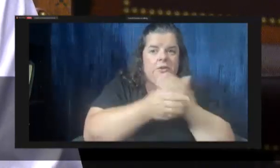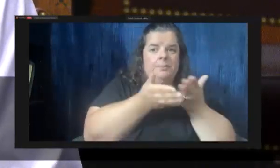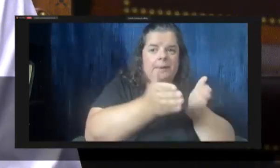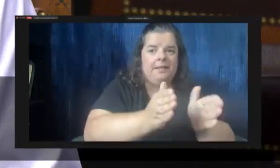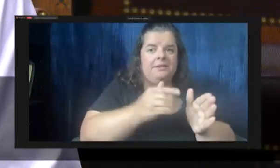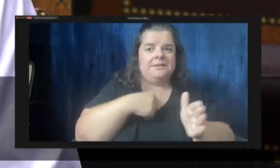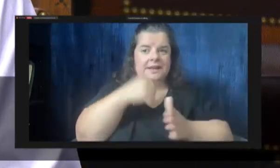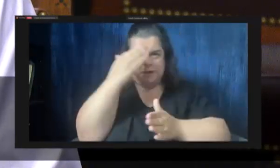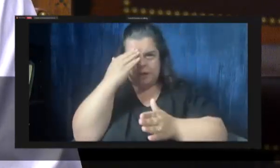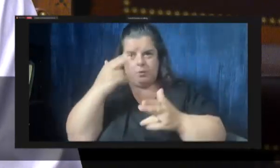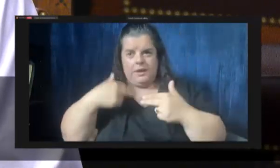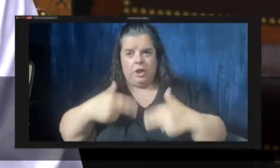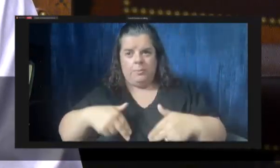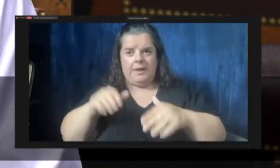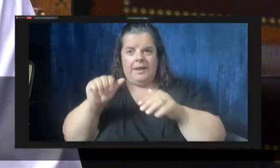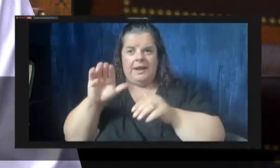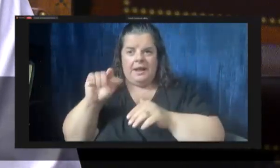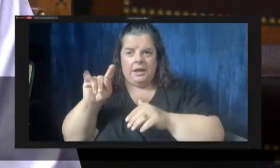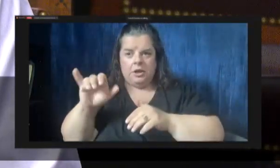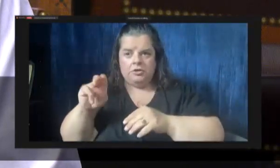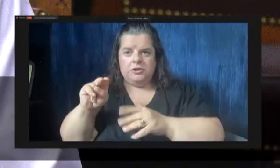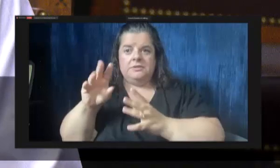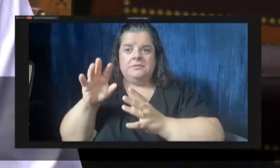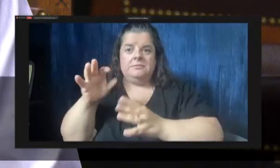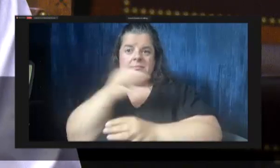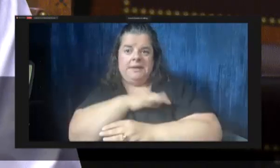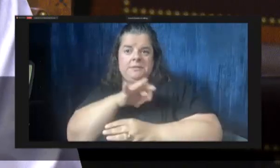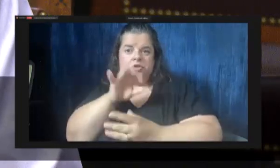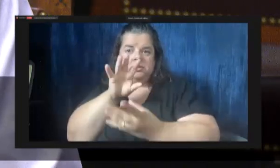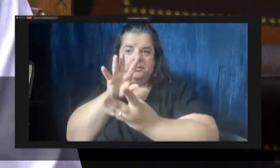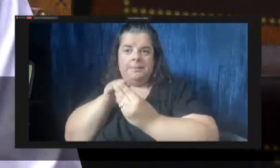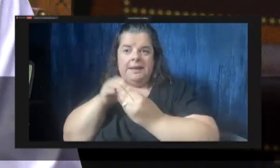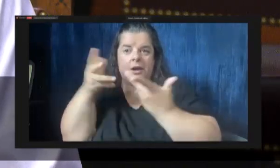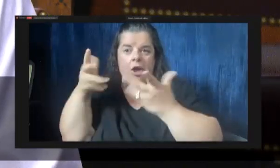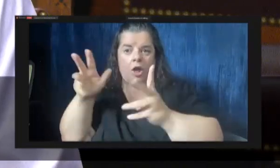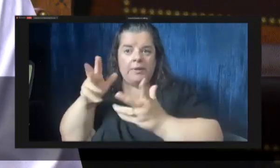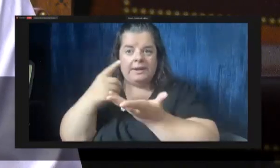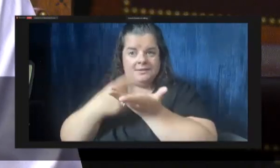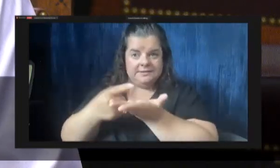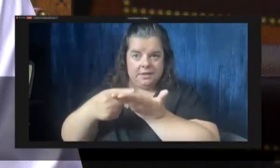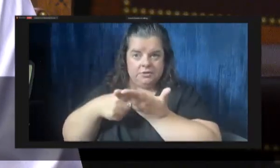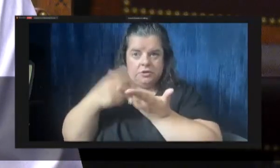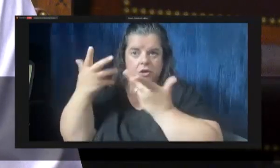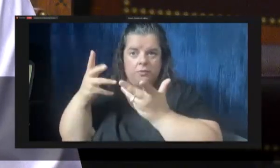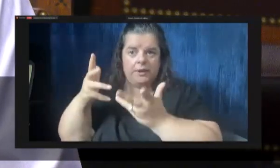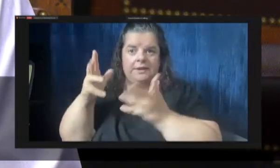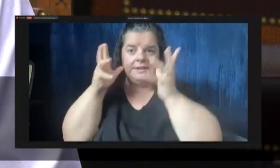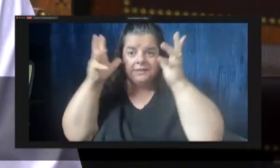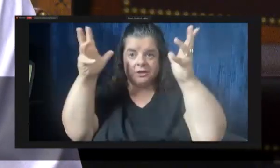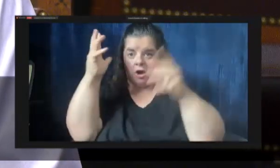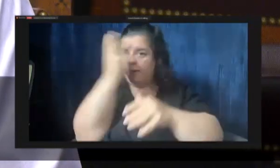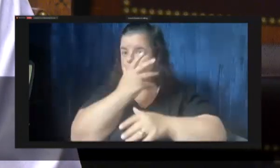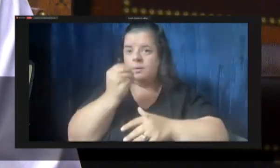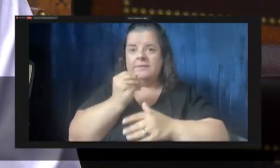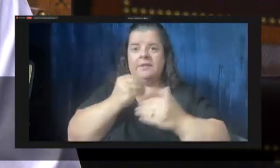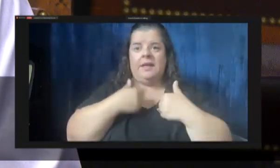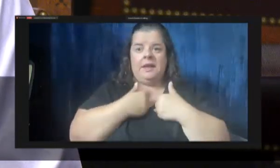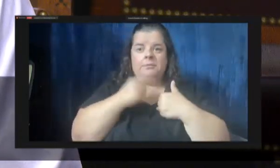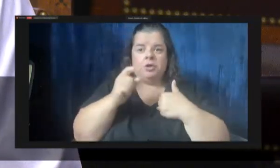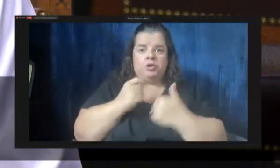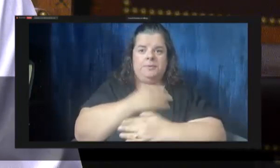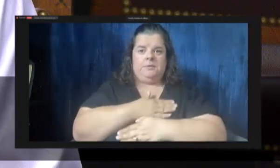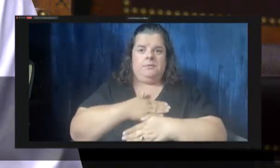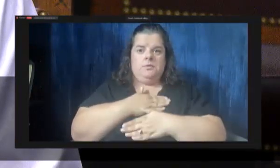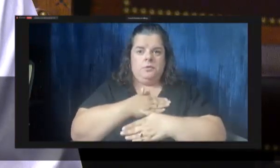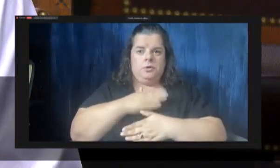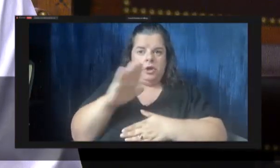Humane Action Pittsburgh have met with city officials to discuss these methods. Deer are beautiful animals that should be appreciated. They